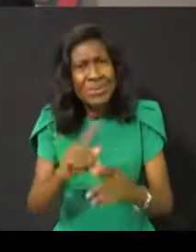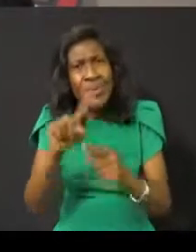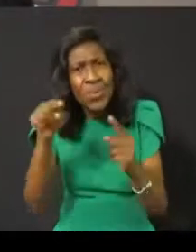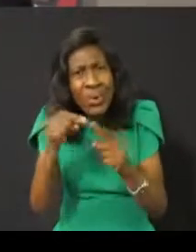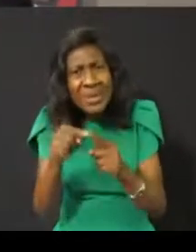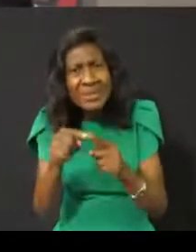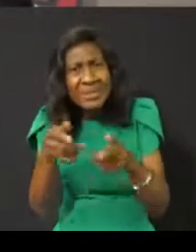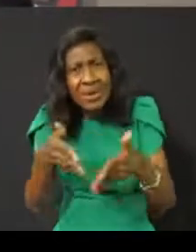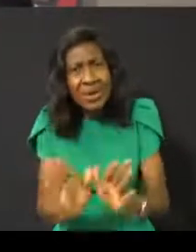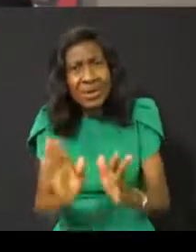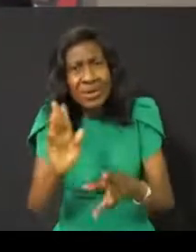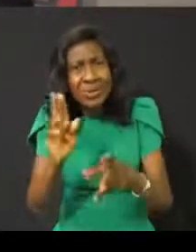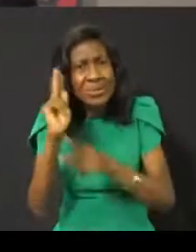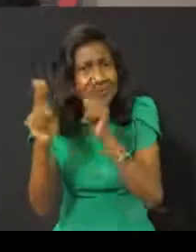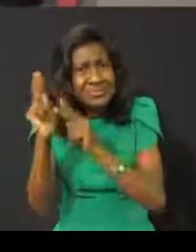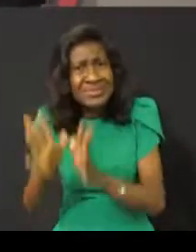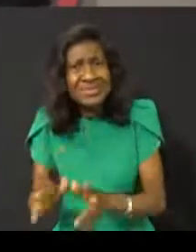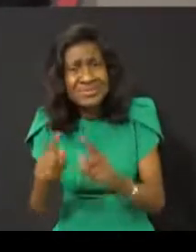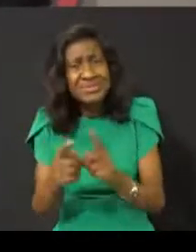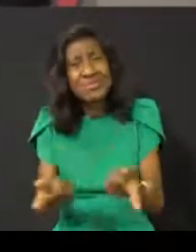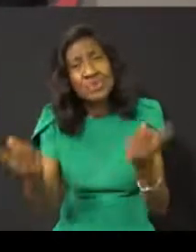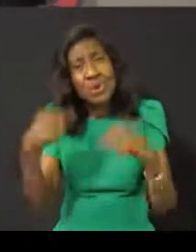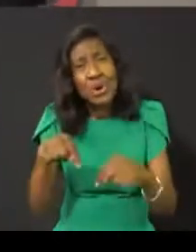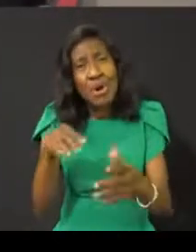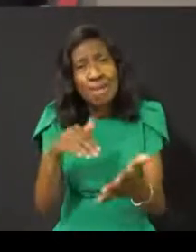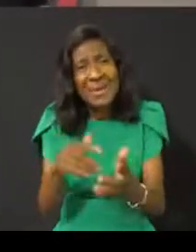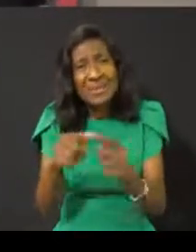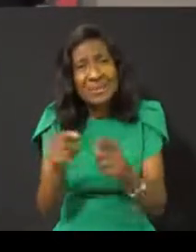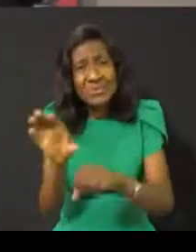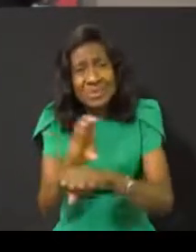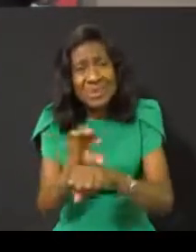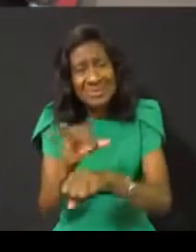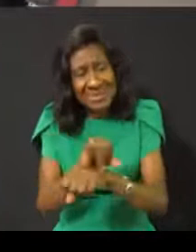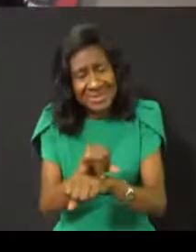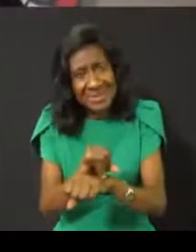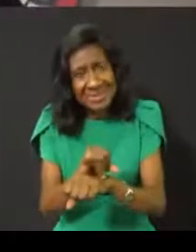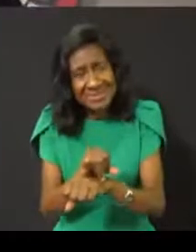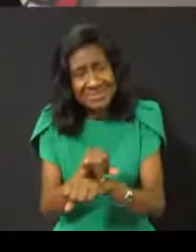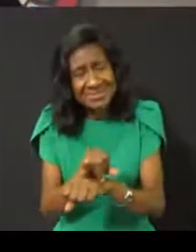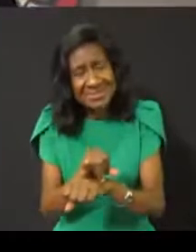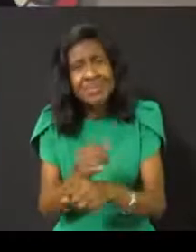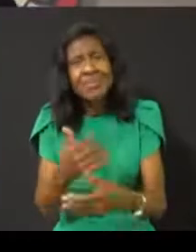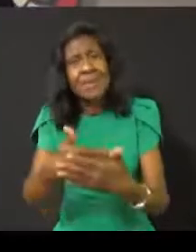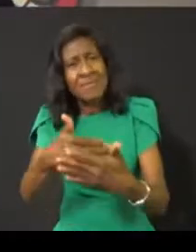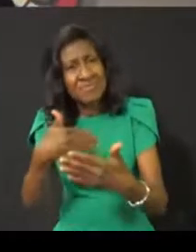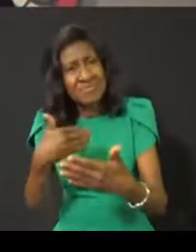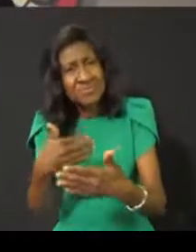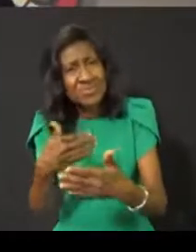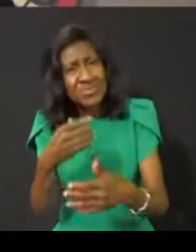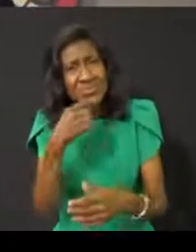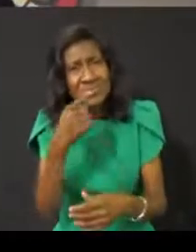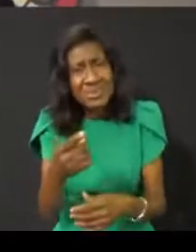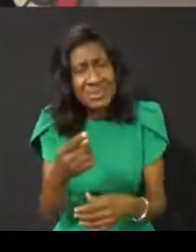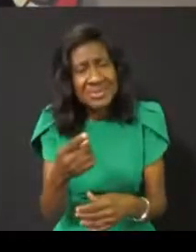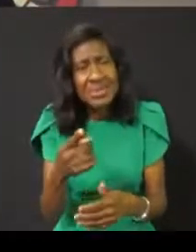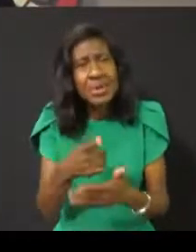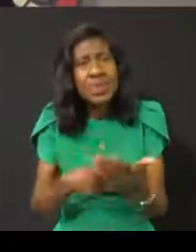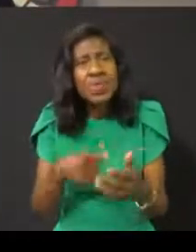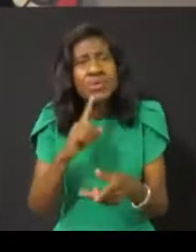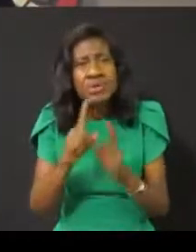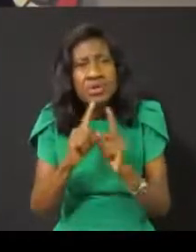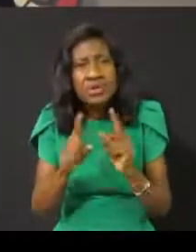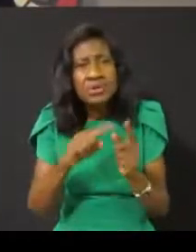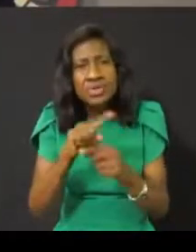I want to get straight to the point, but just before I do that, let me say that any recent discussions we've had